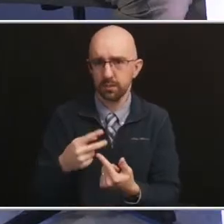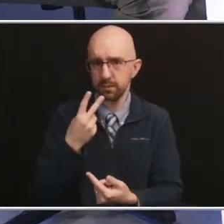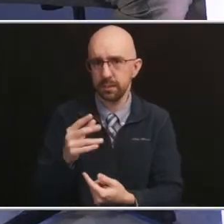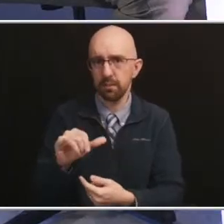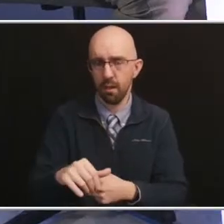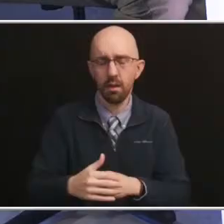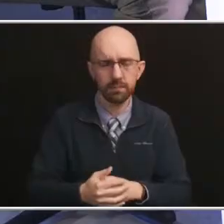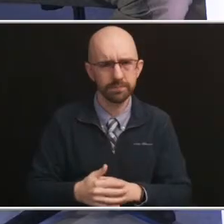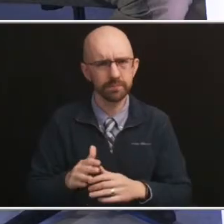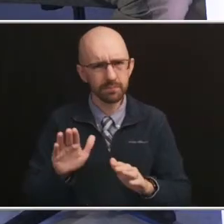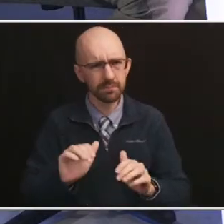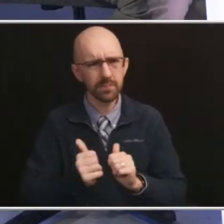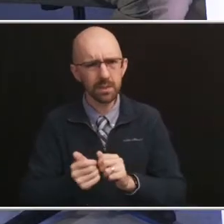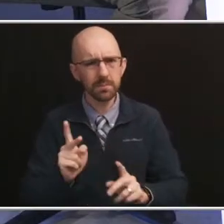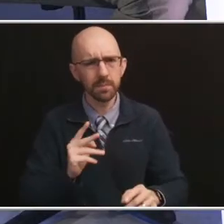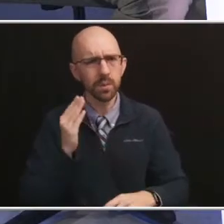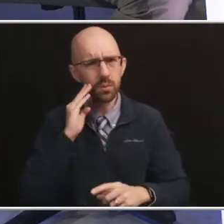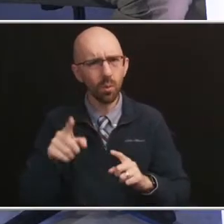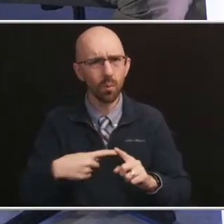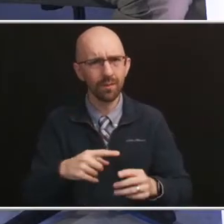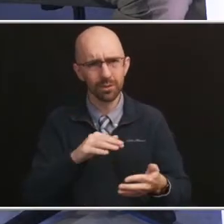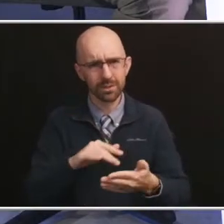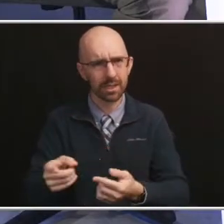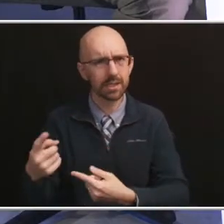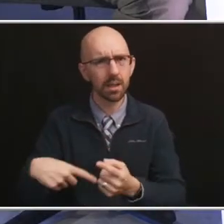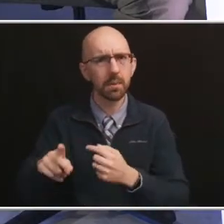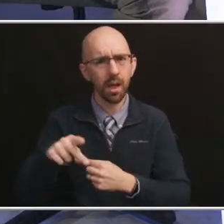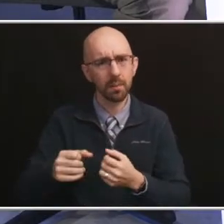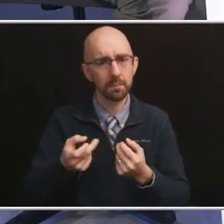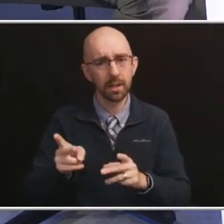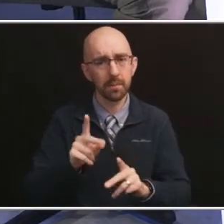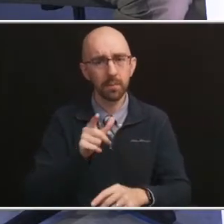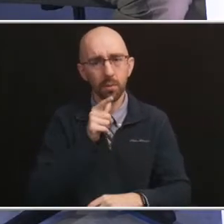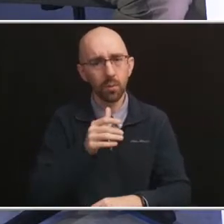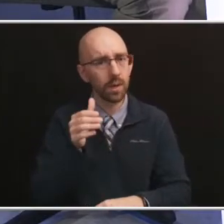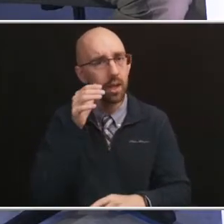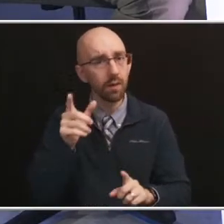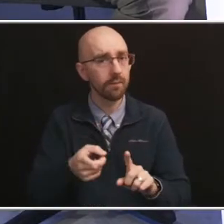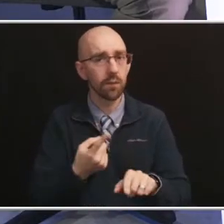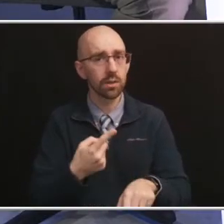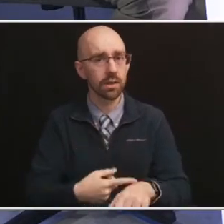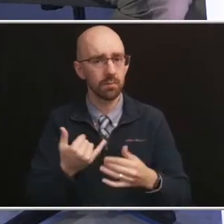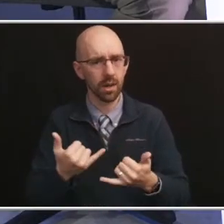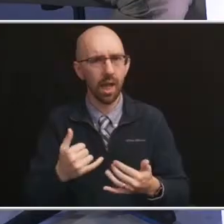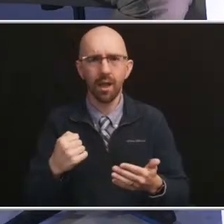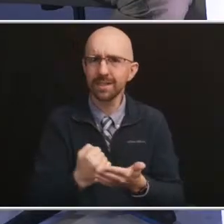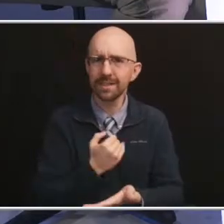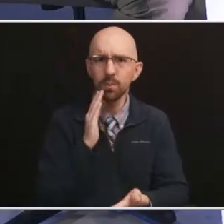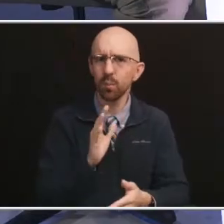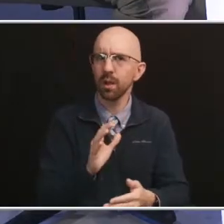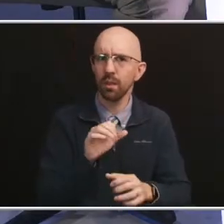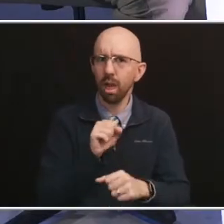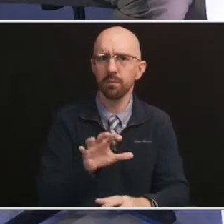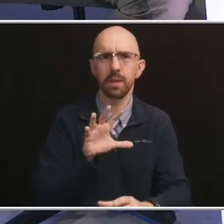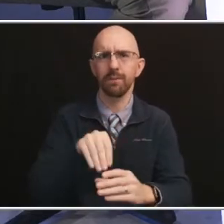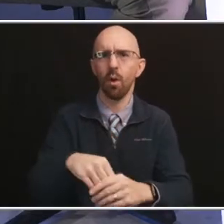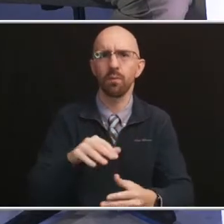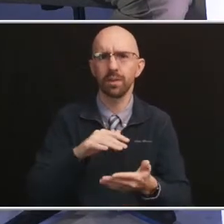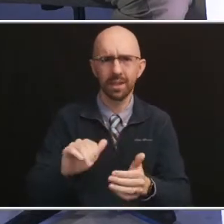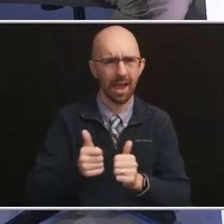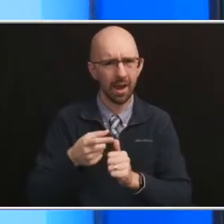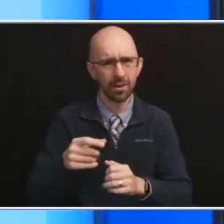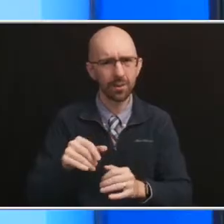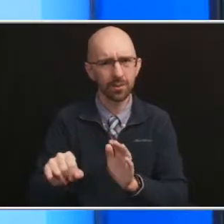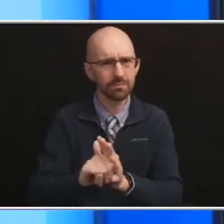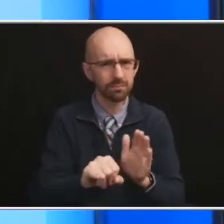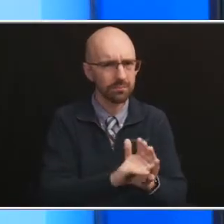people know when a study is coming up? There's a lot of people who are hearing that for the first time and think, oh, I would have loved to have been in that study. How do you find your participants?